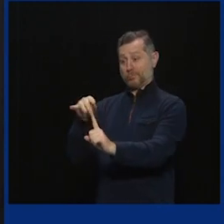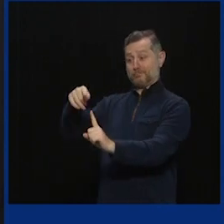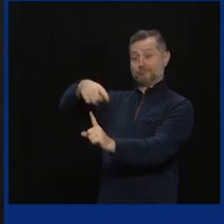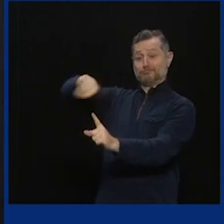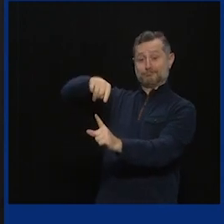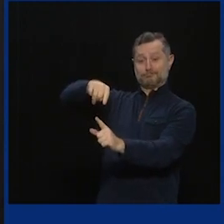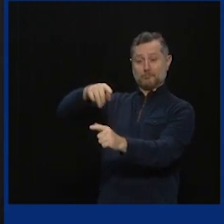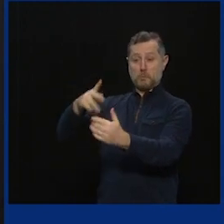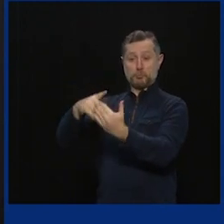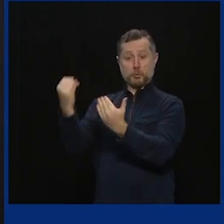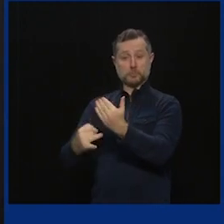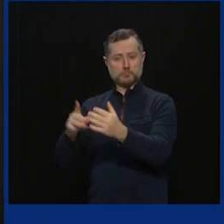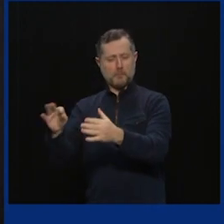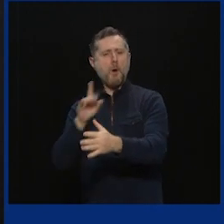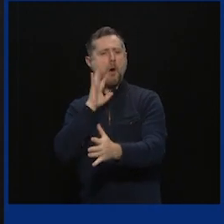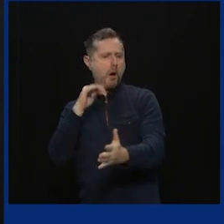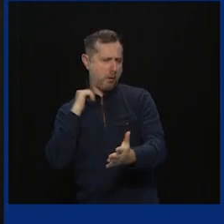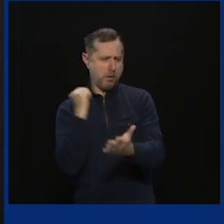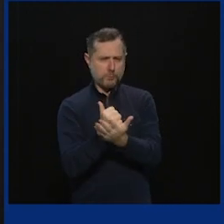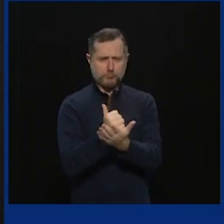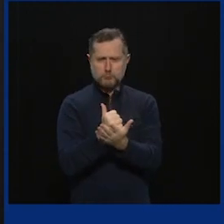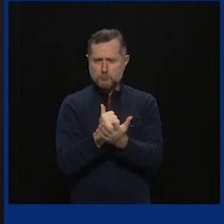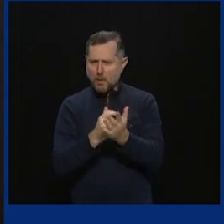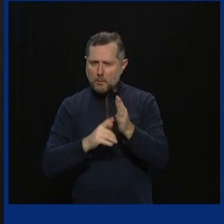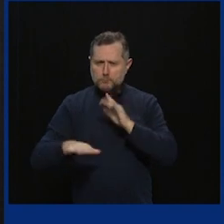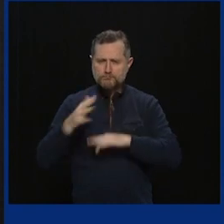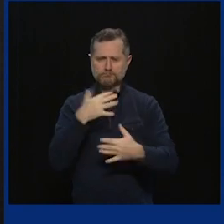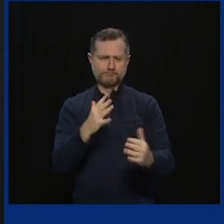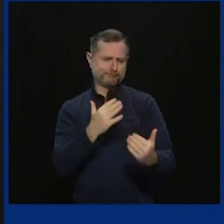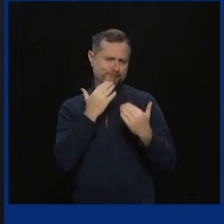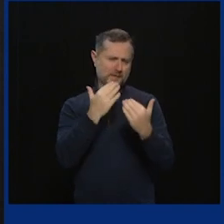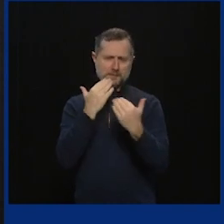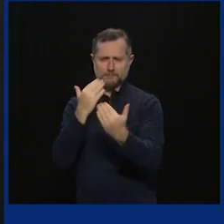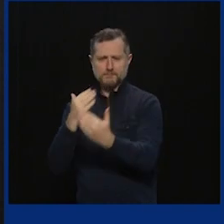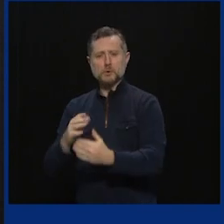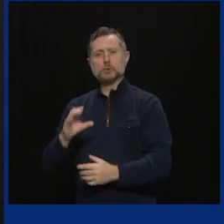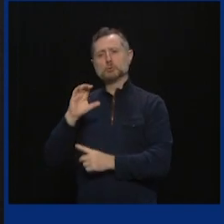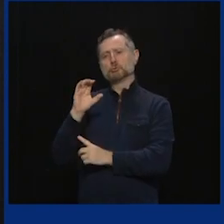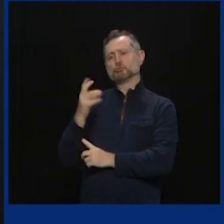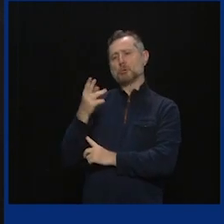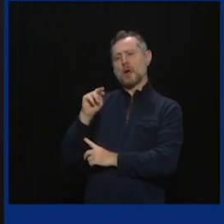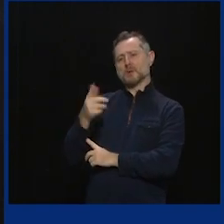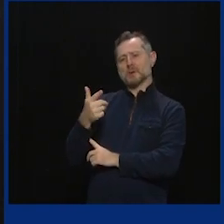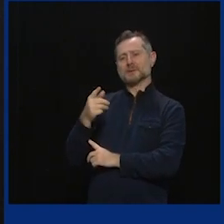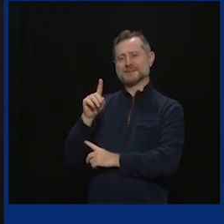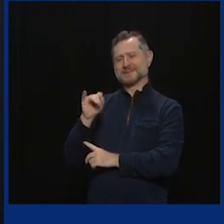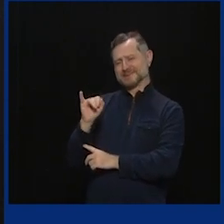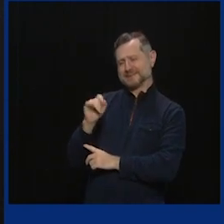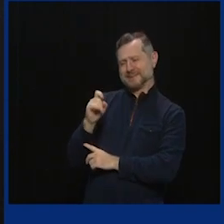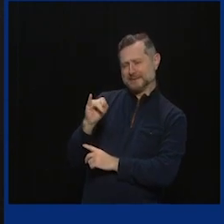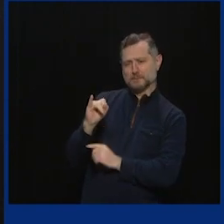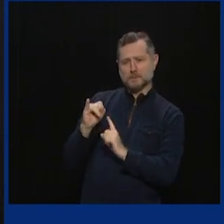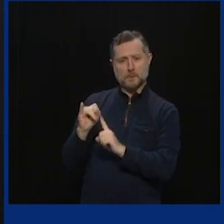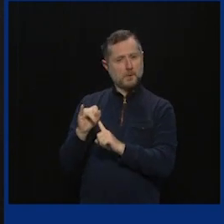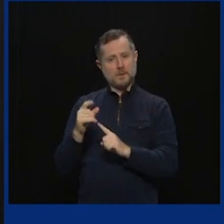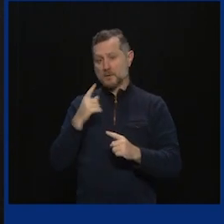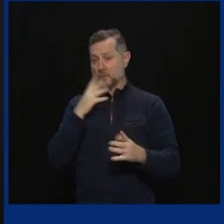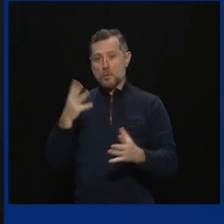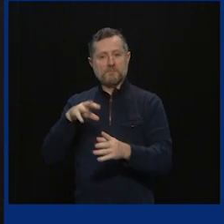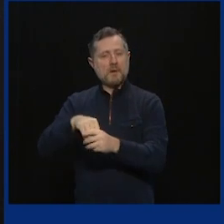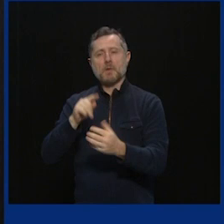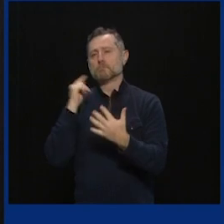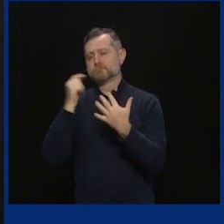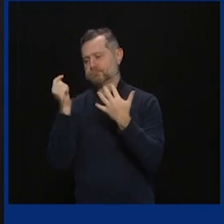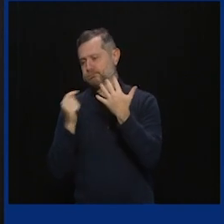very helpful. And I want to thank Chung Sito, who's always involved with everything. She's terrific. Thank you. And the same thing with Jenny